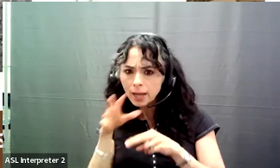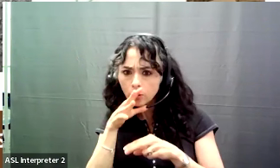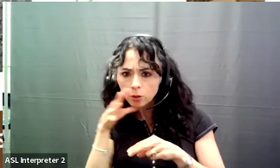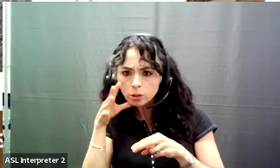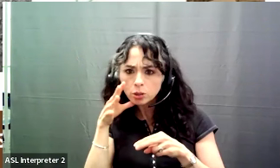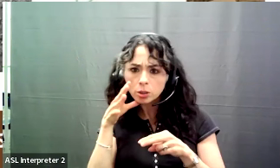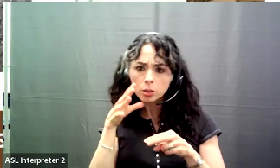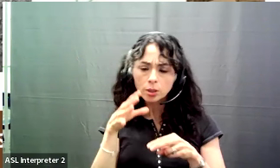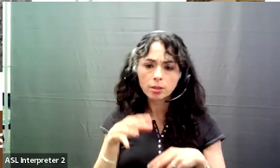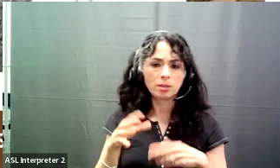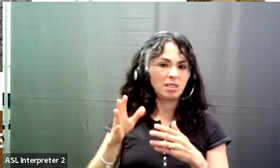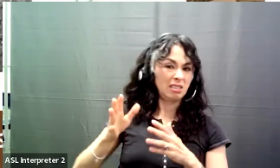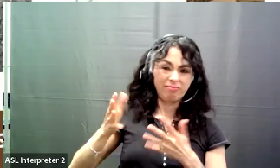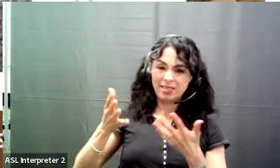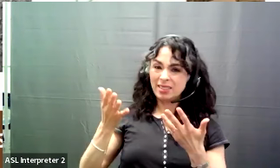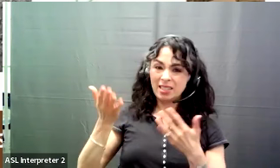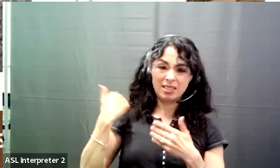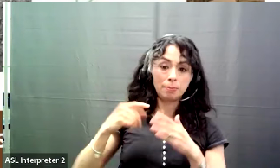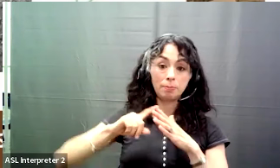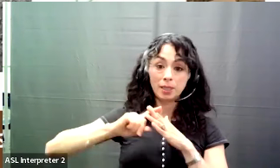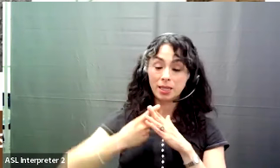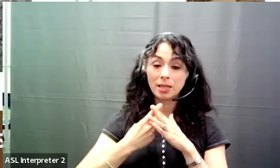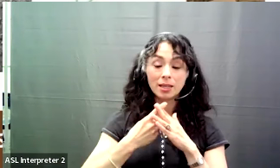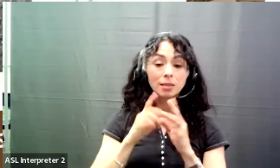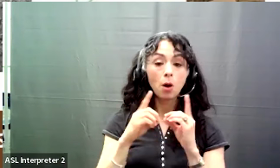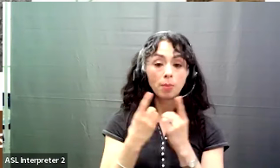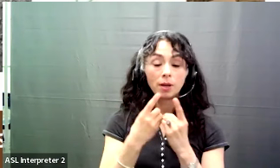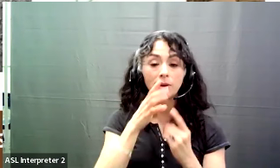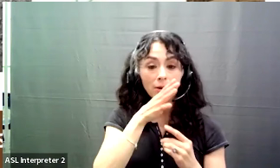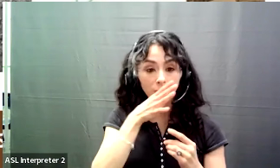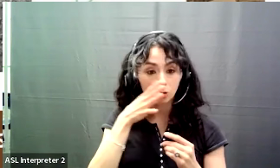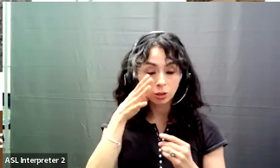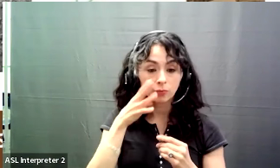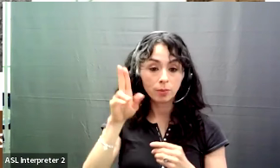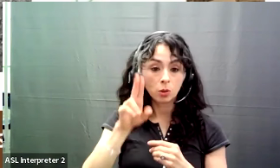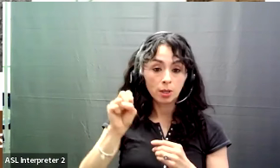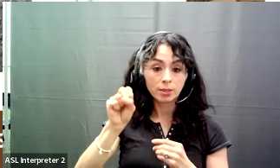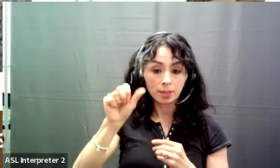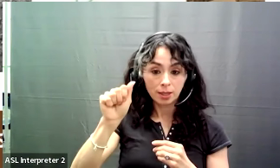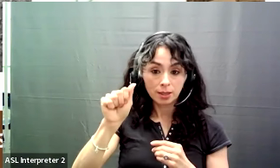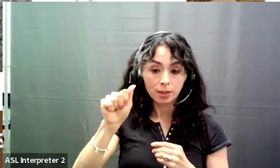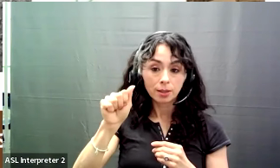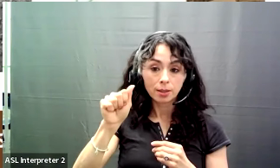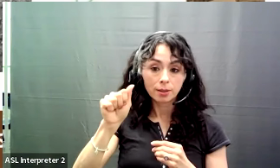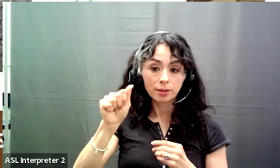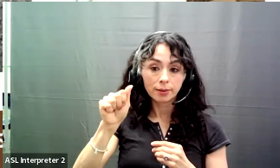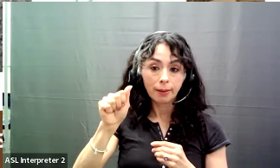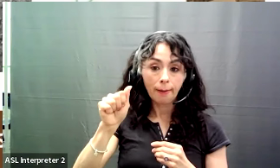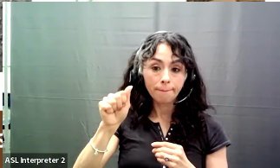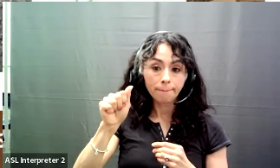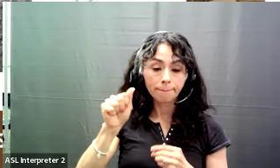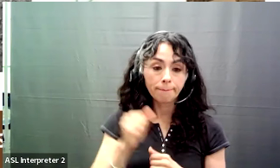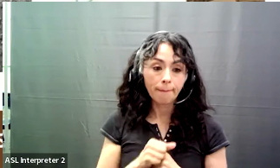From the very start of the Department of Agriculture of the United